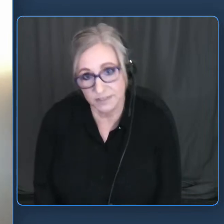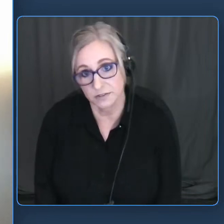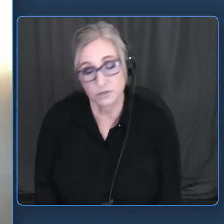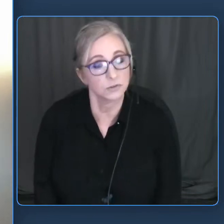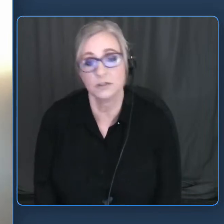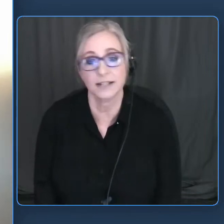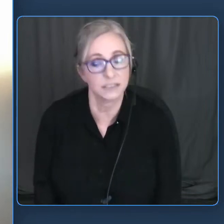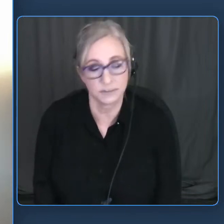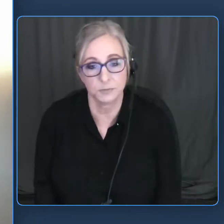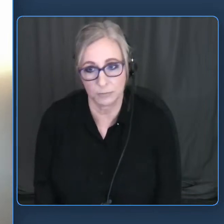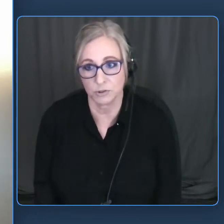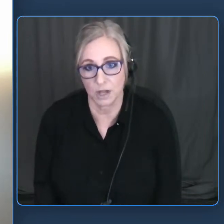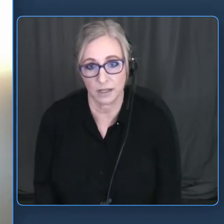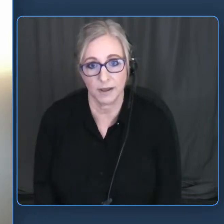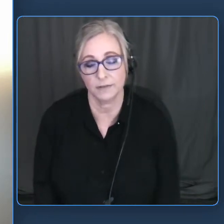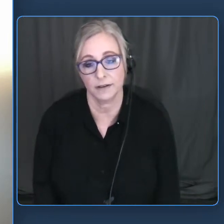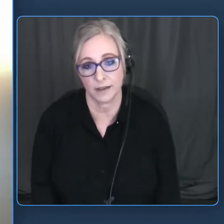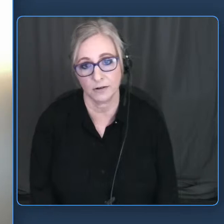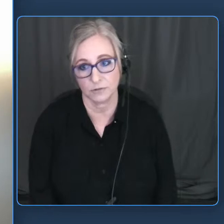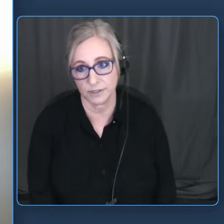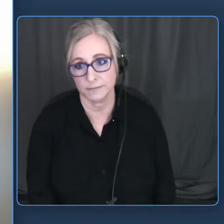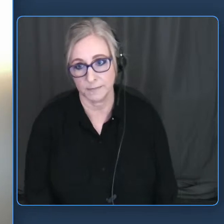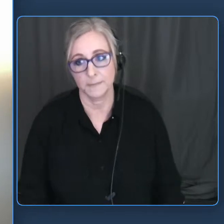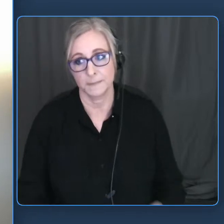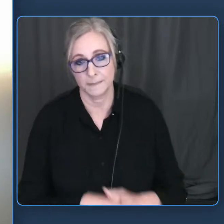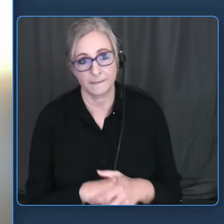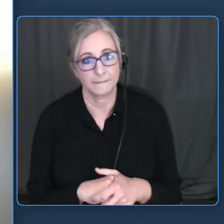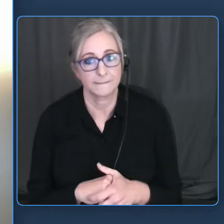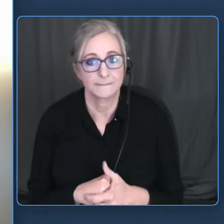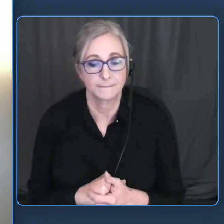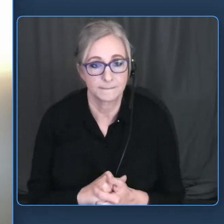assistive devices. So there are lots of different people we're talking about in that category.